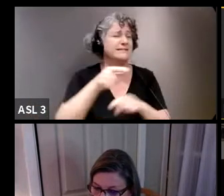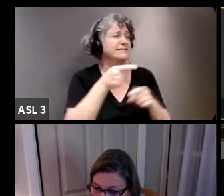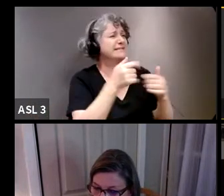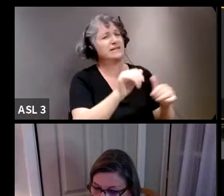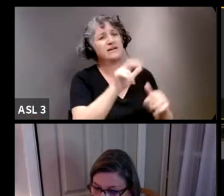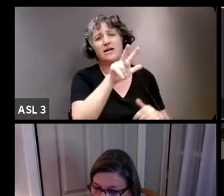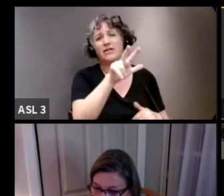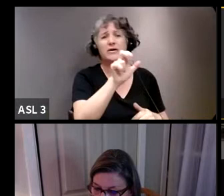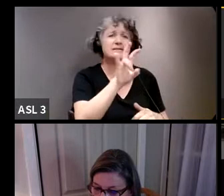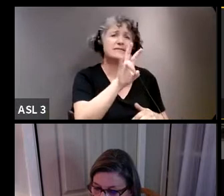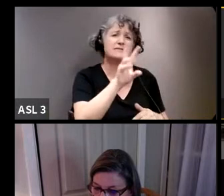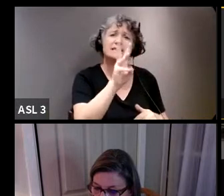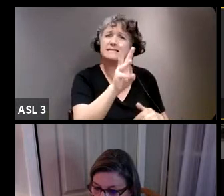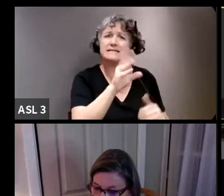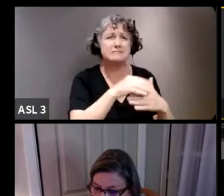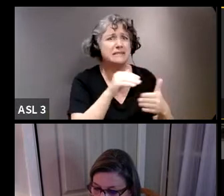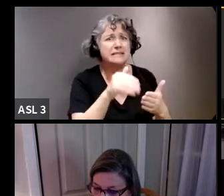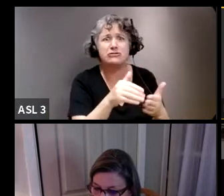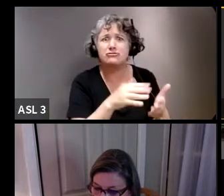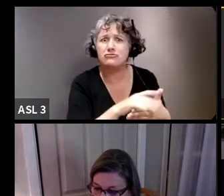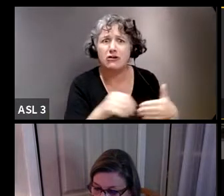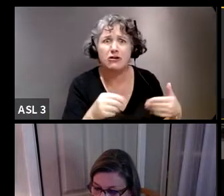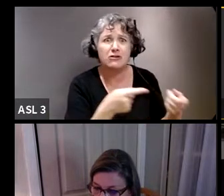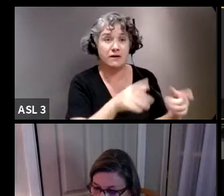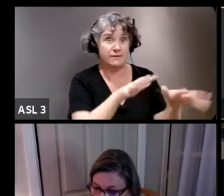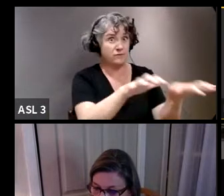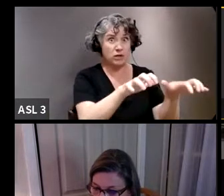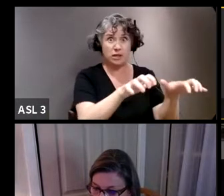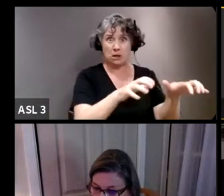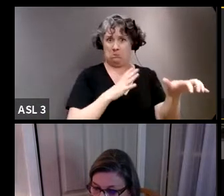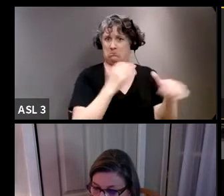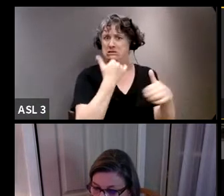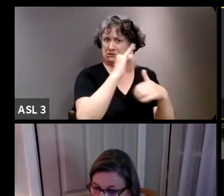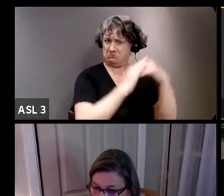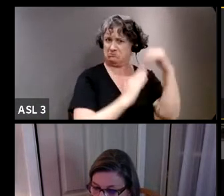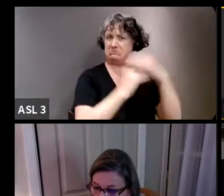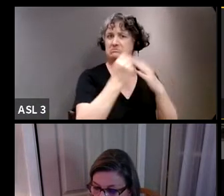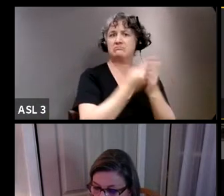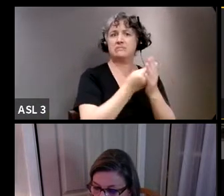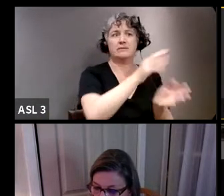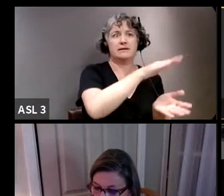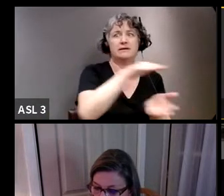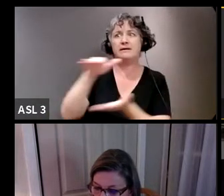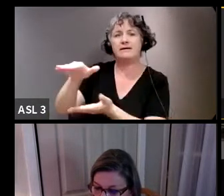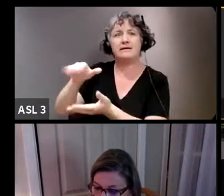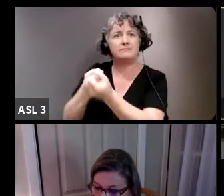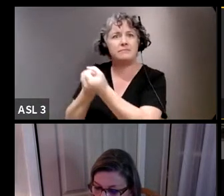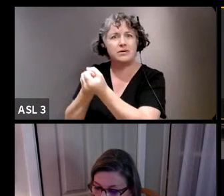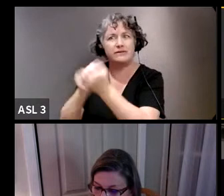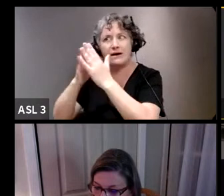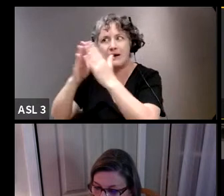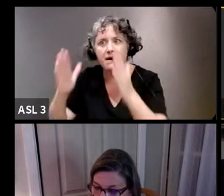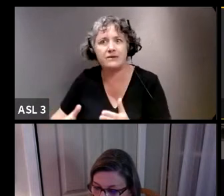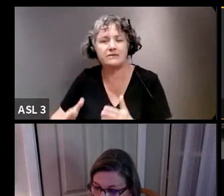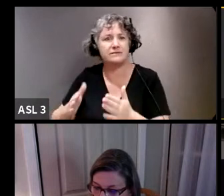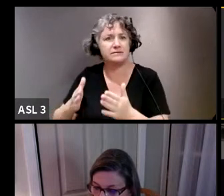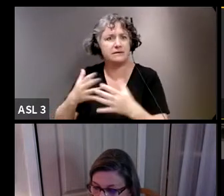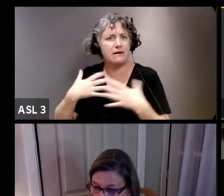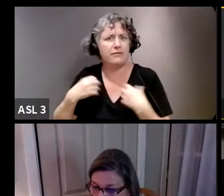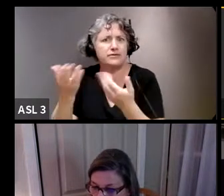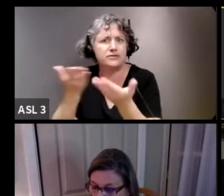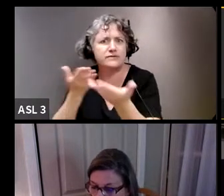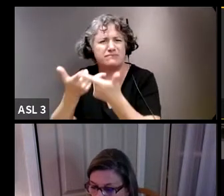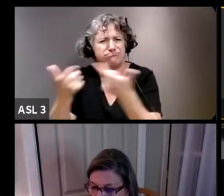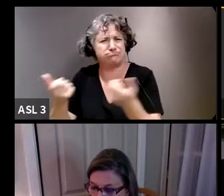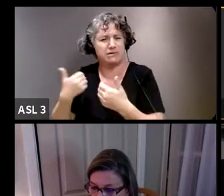million dollars in their hands but that freeze could mean more access to supportive housing or health services the board should be asking